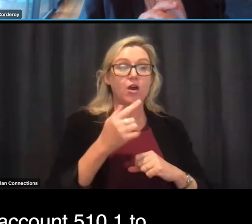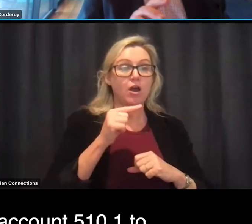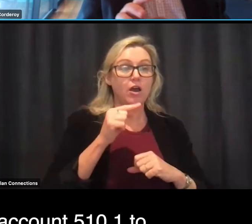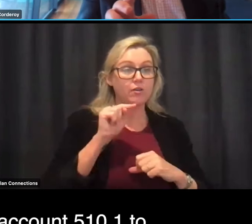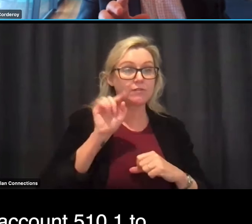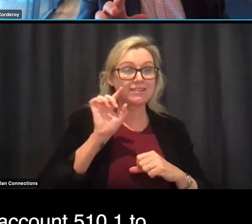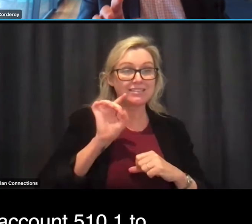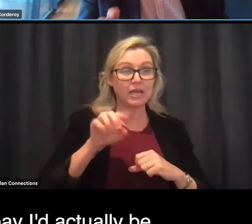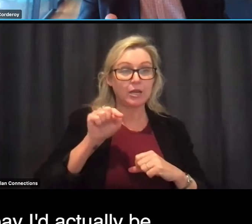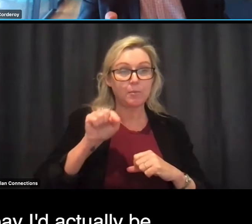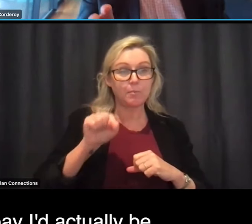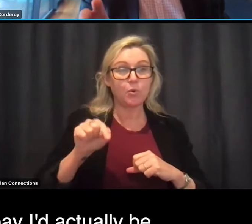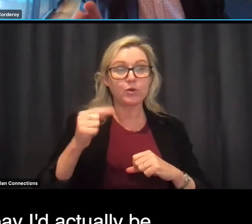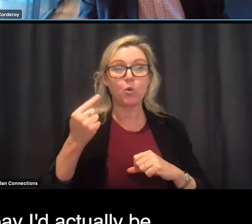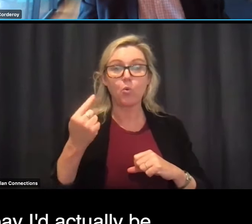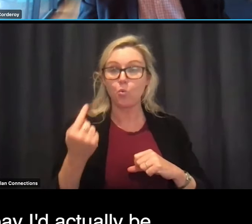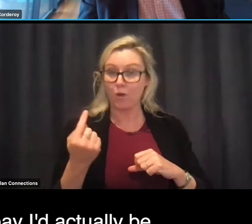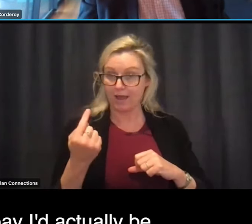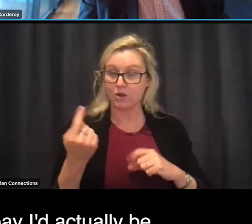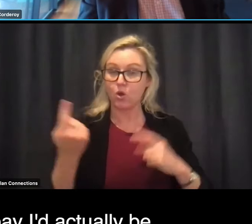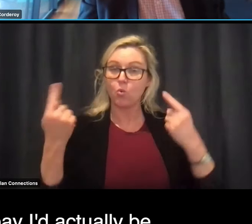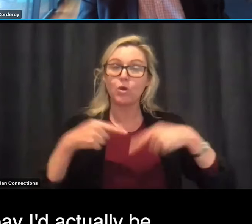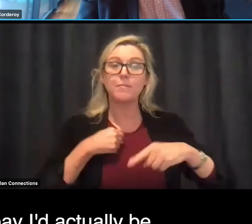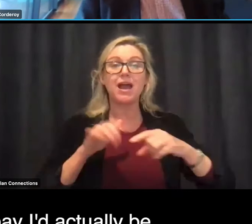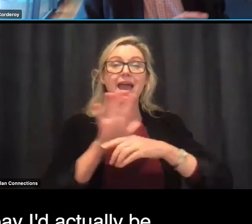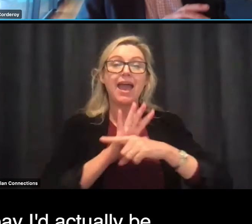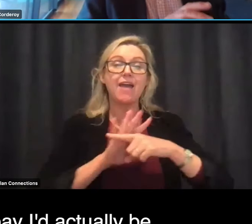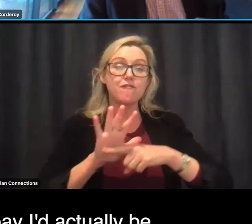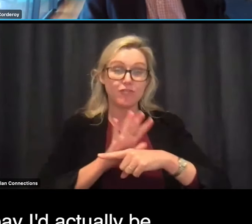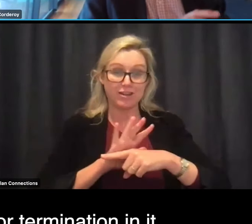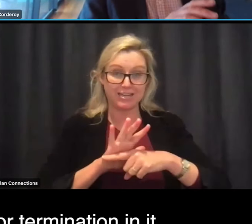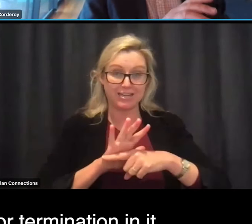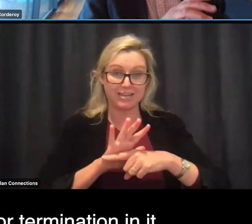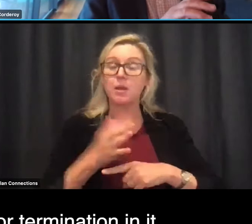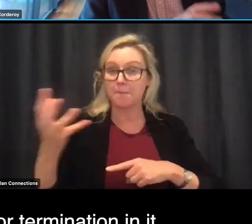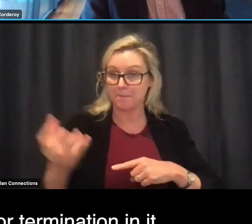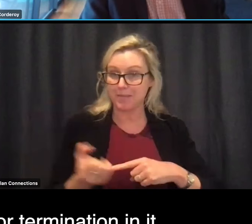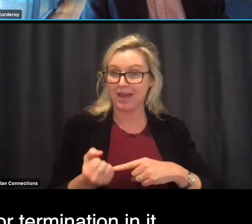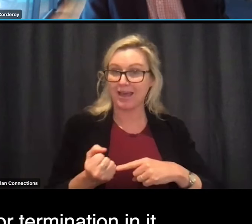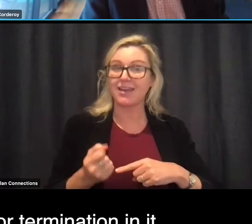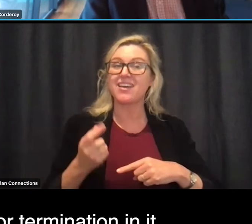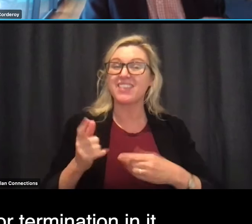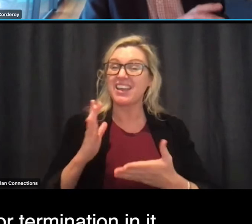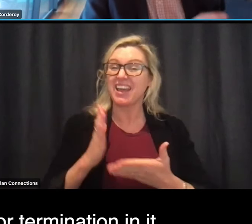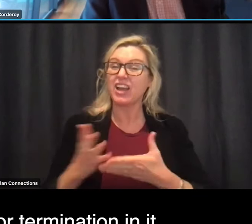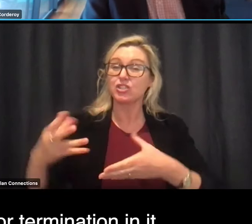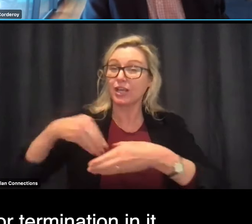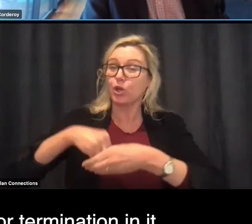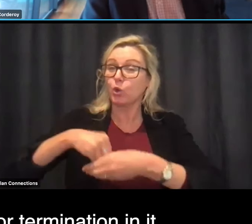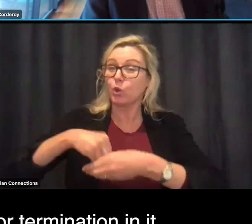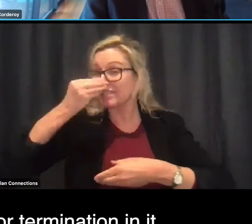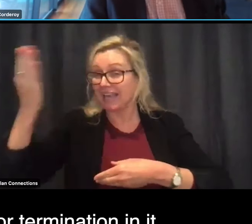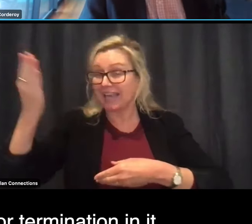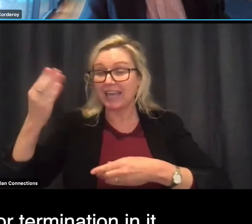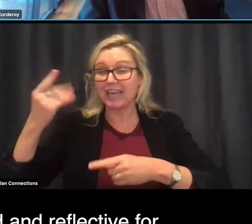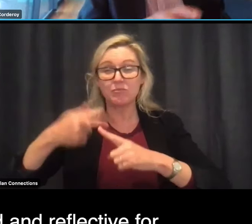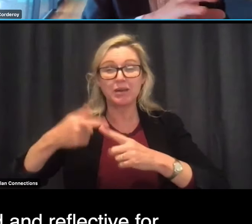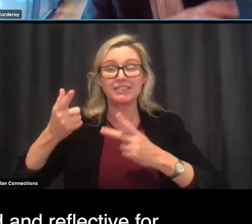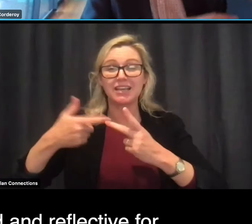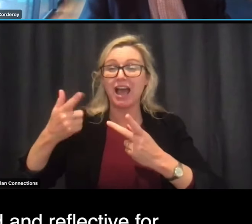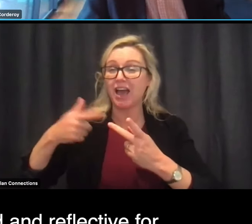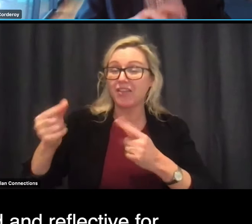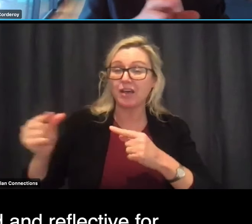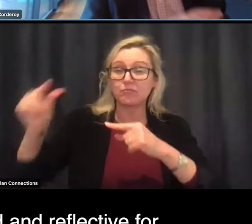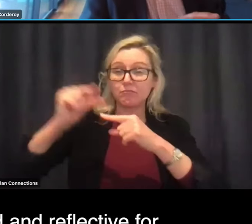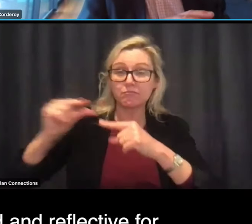510.1 as to calculate my average rate of pay, I'd actually be including my actually paid leave or termination in it. So while